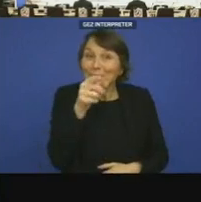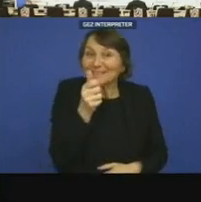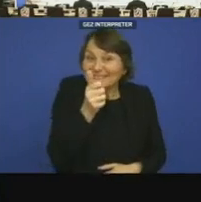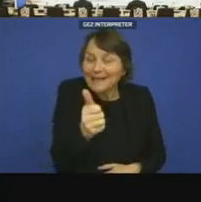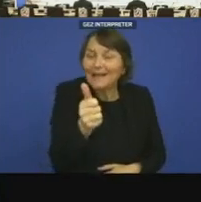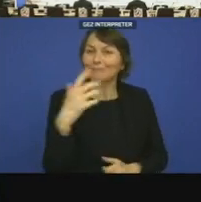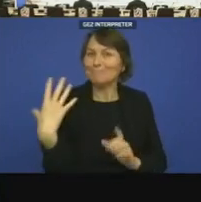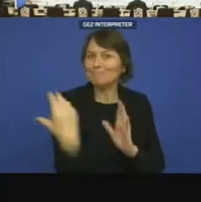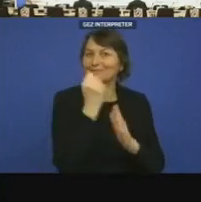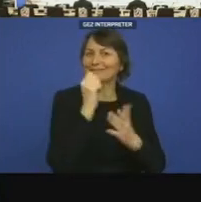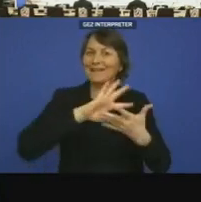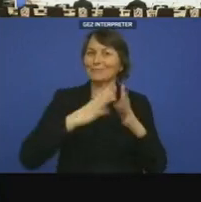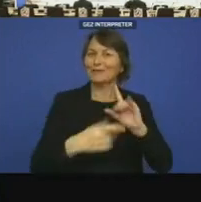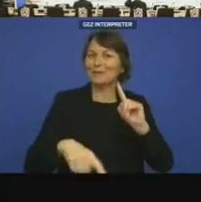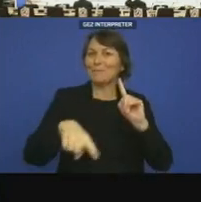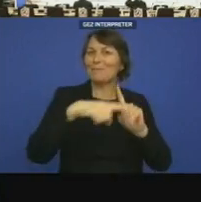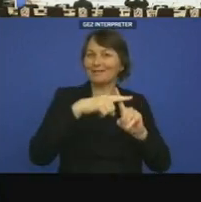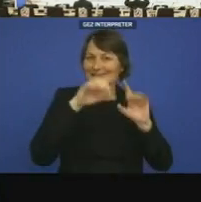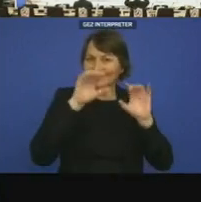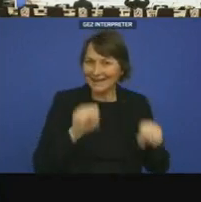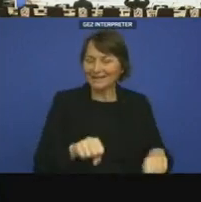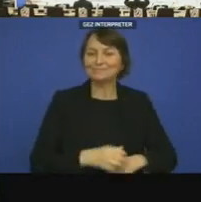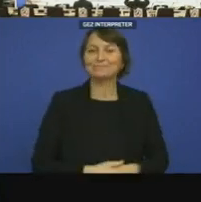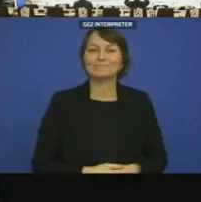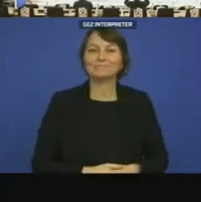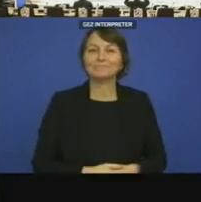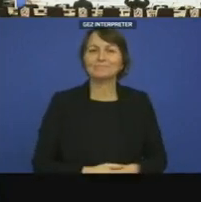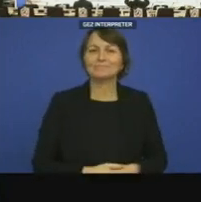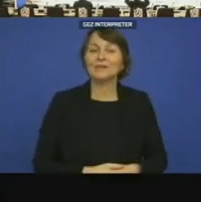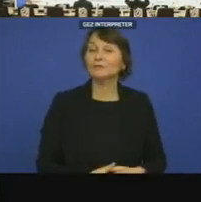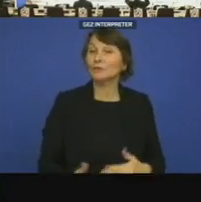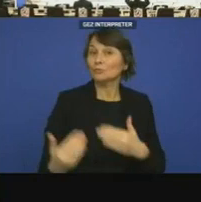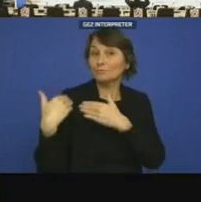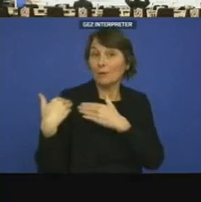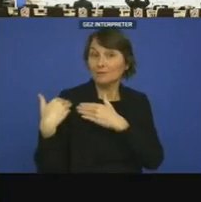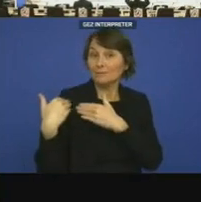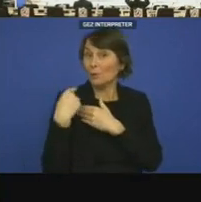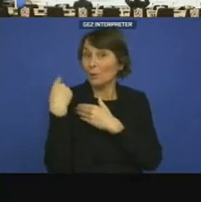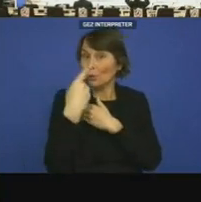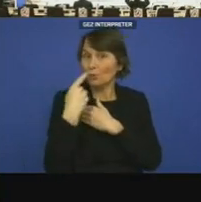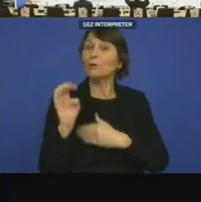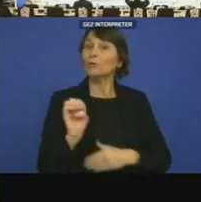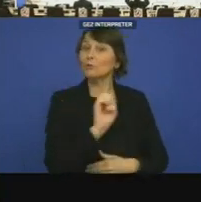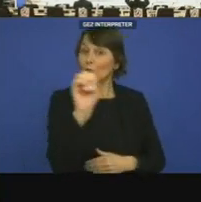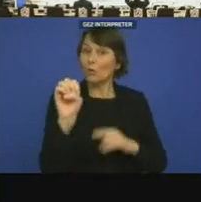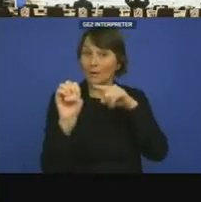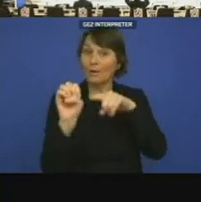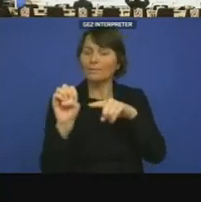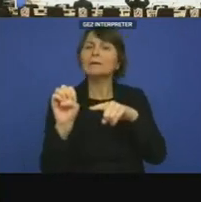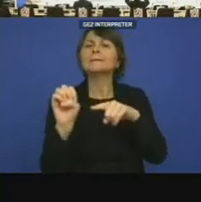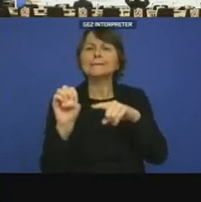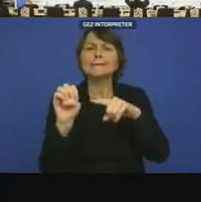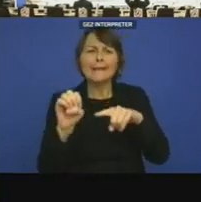true. Our role at European level is to help you cross this bridge and bring sport to more people across